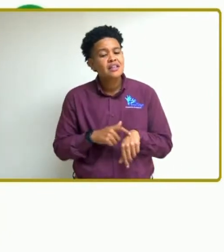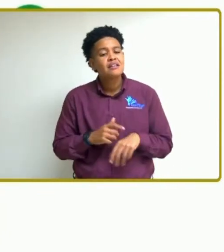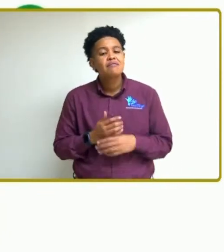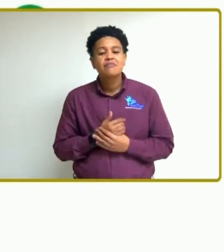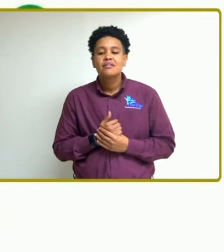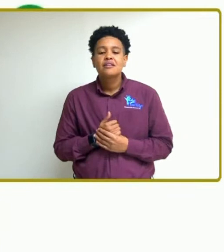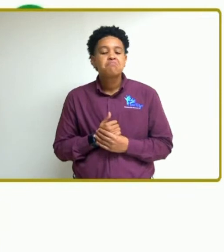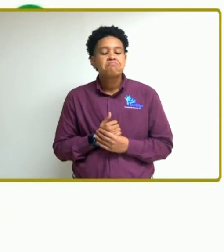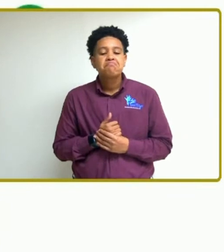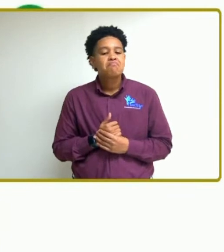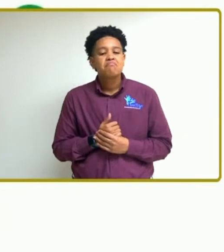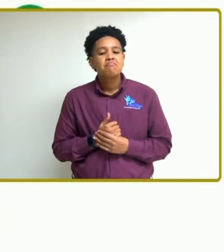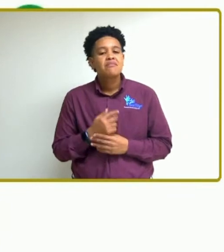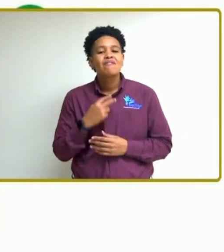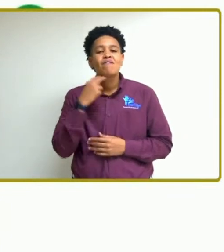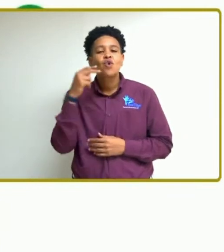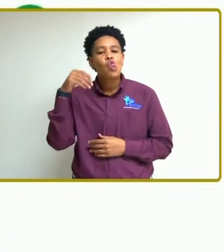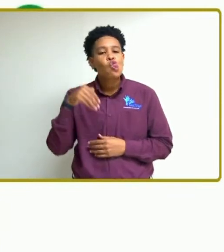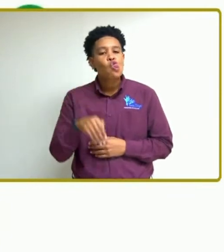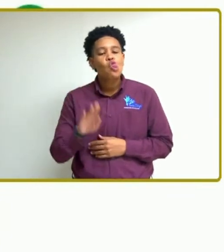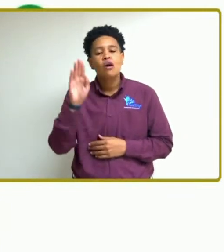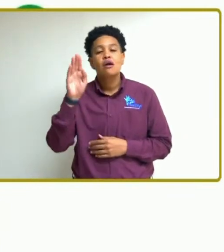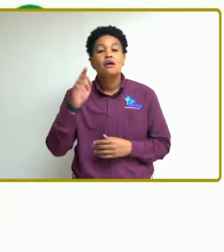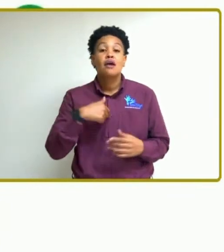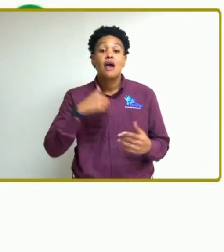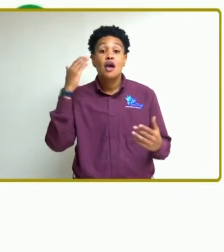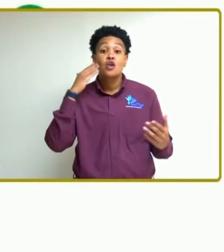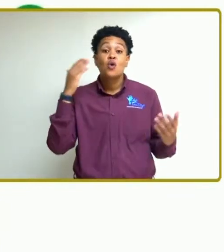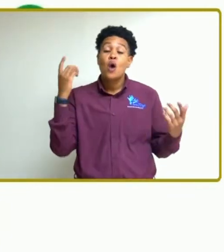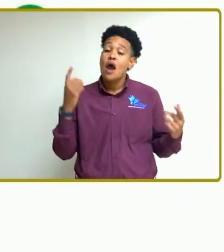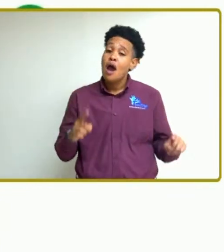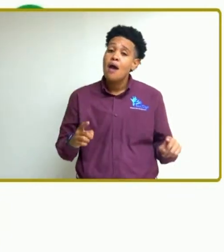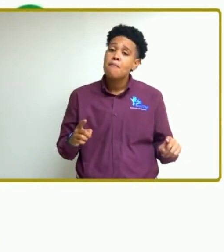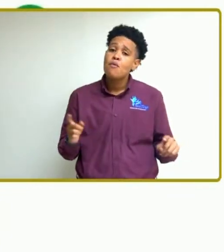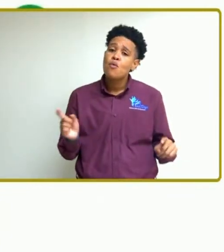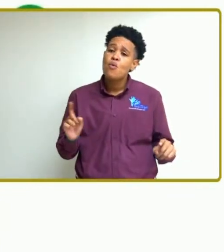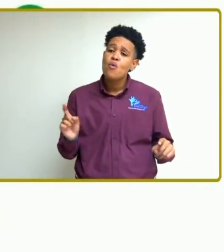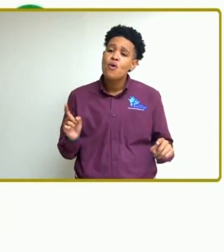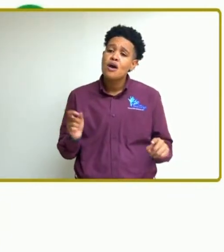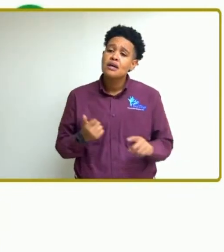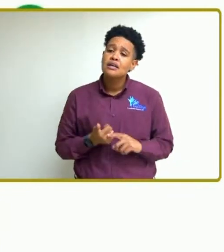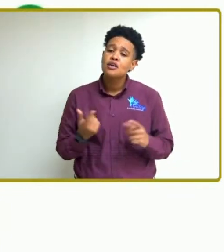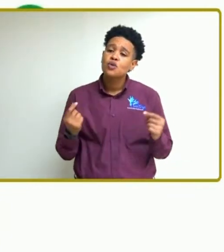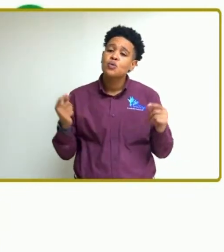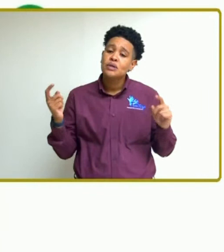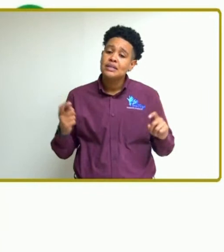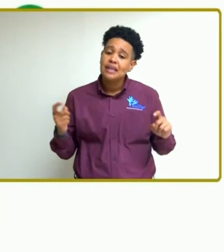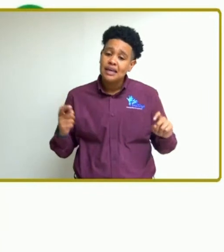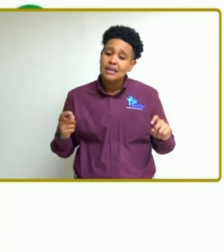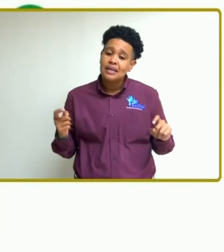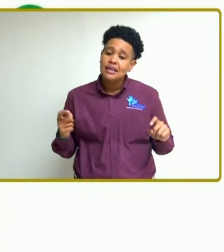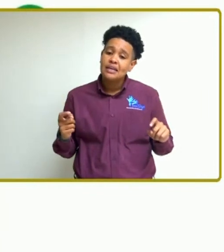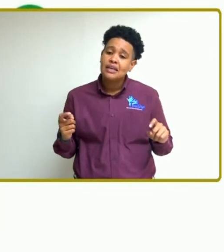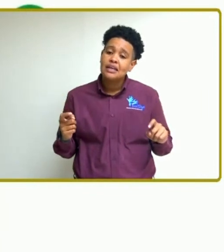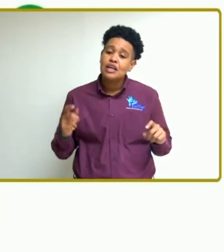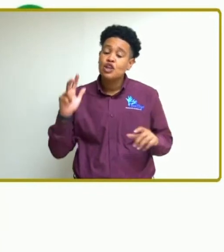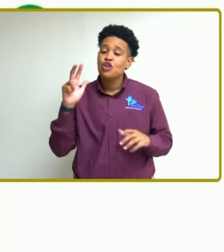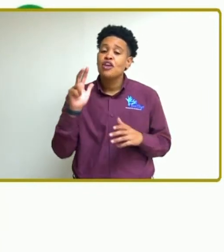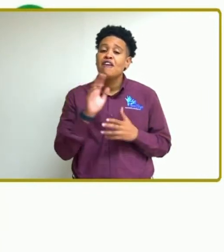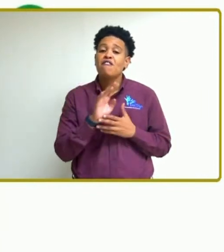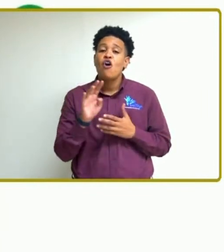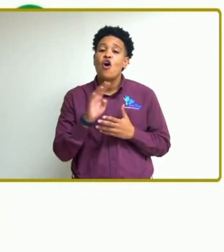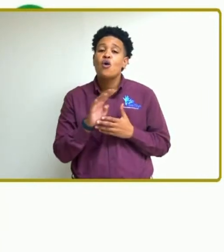reported? Because I know of cases where persons, they did the test, some 3-4